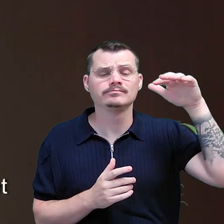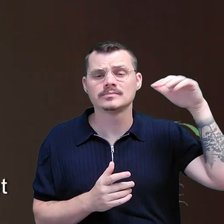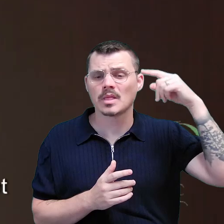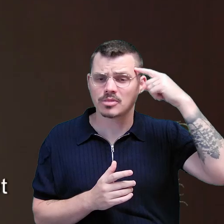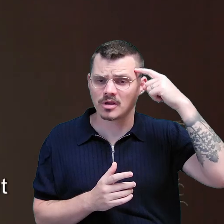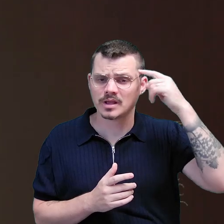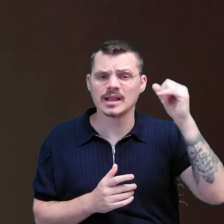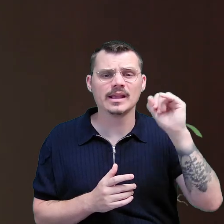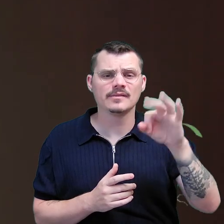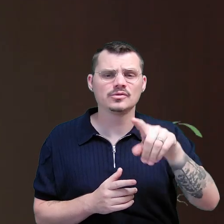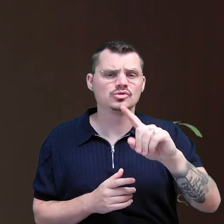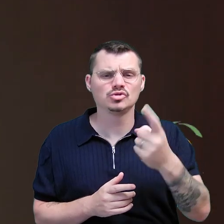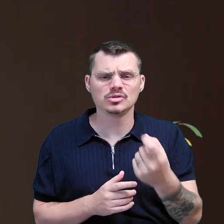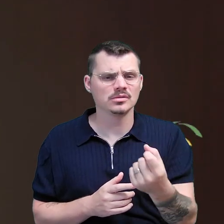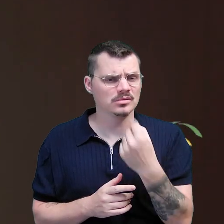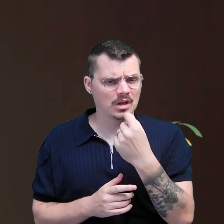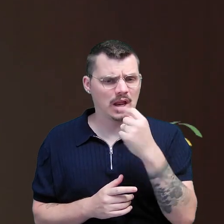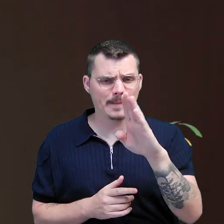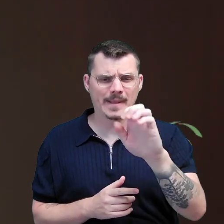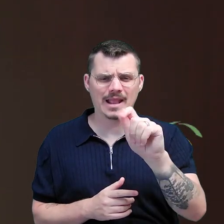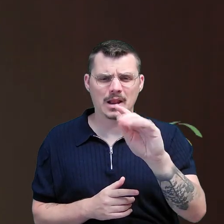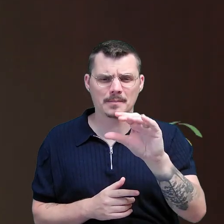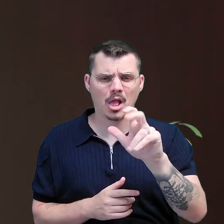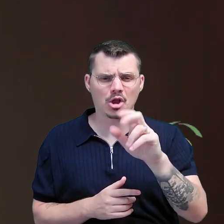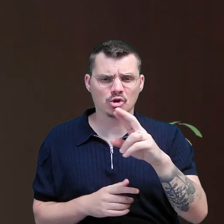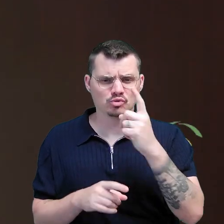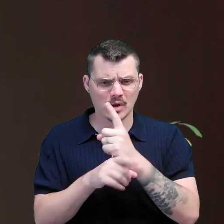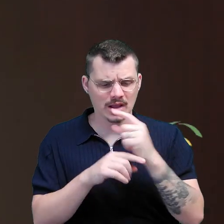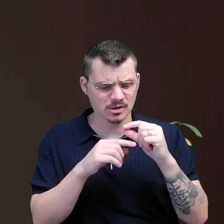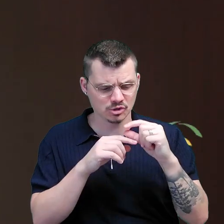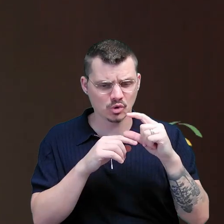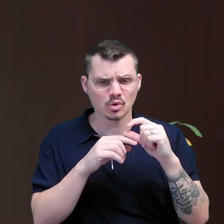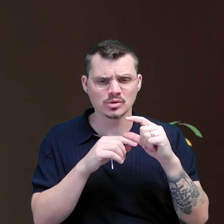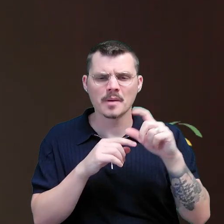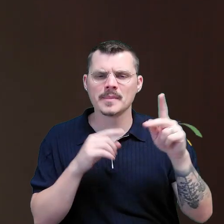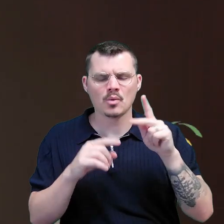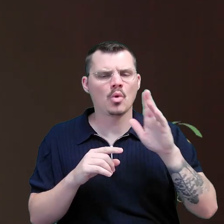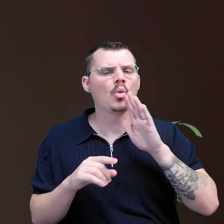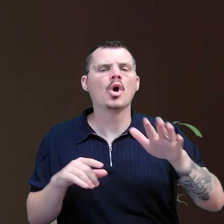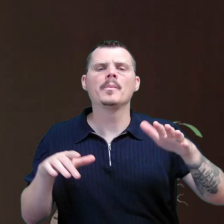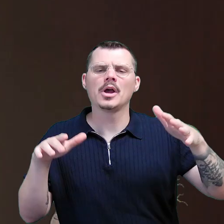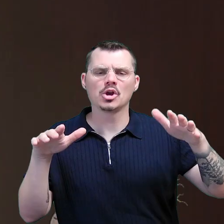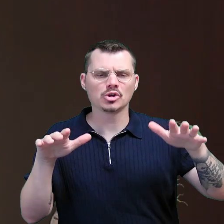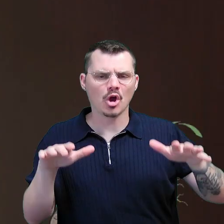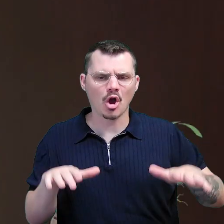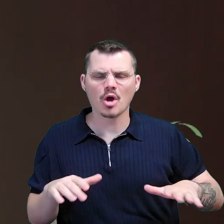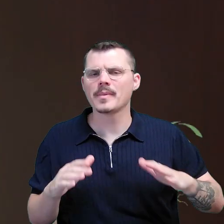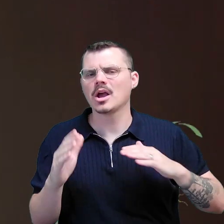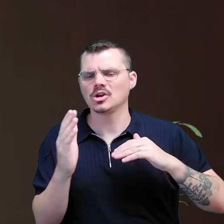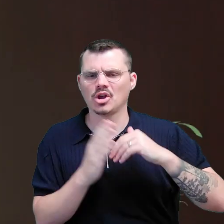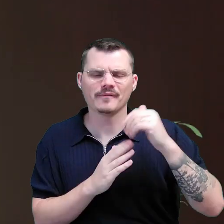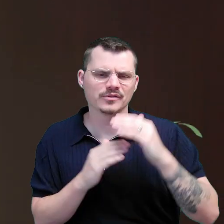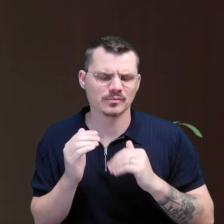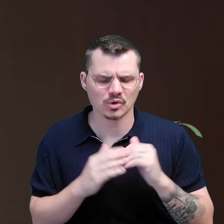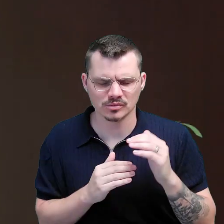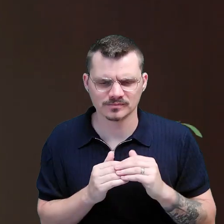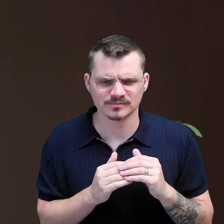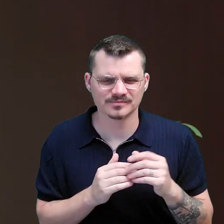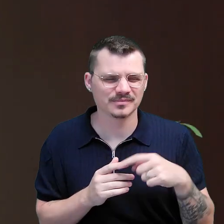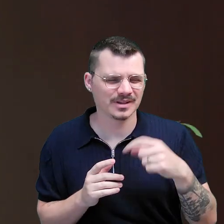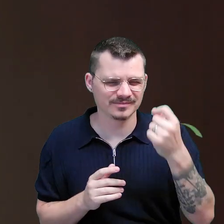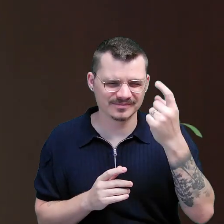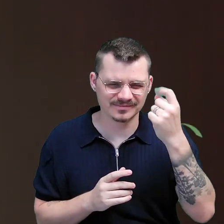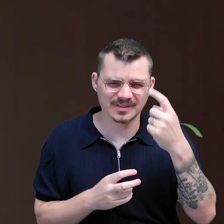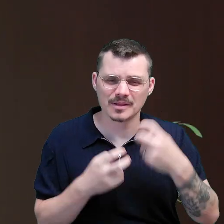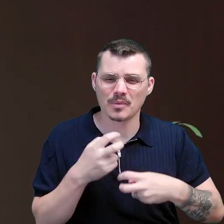thought that if you just get the beta blocker dose right, people will be calm and comfortable and like that. The problem